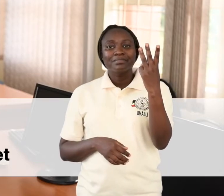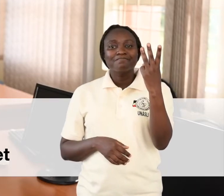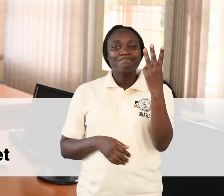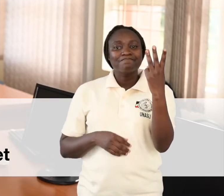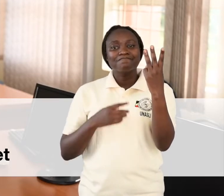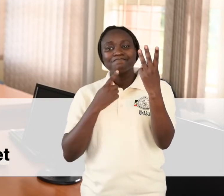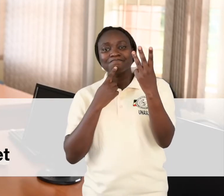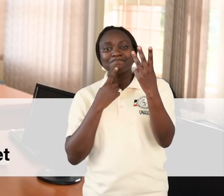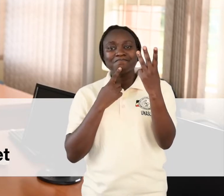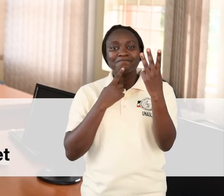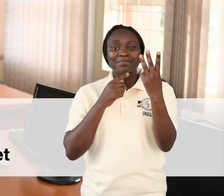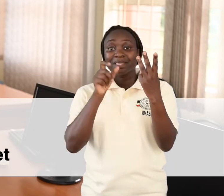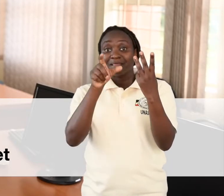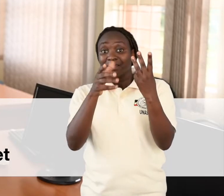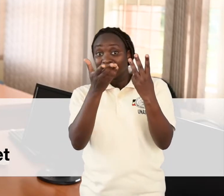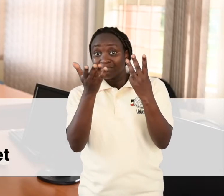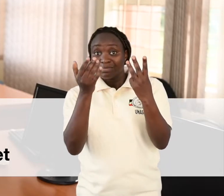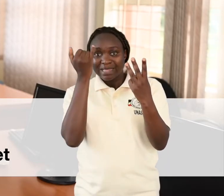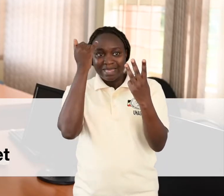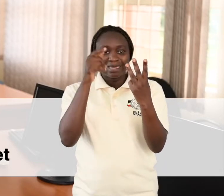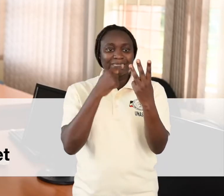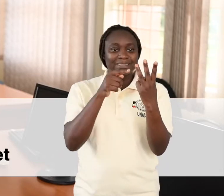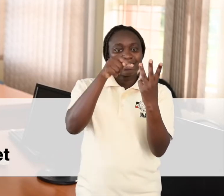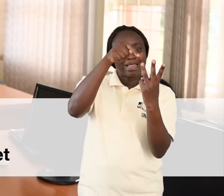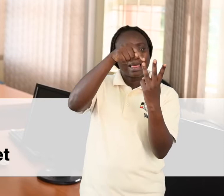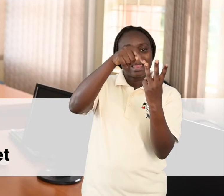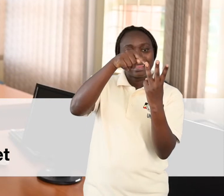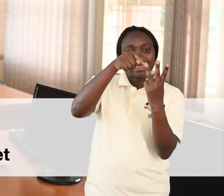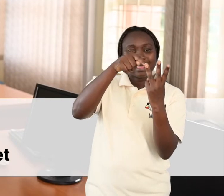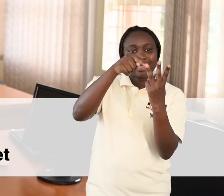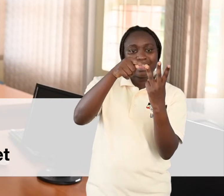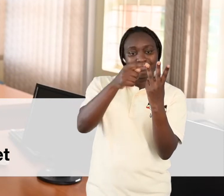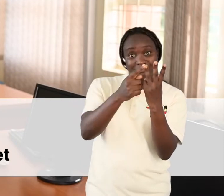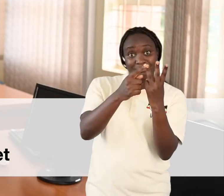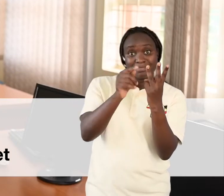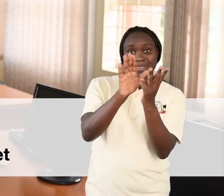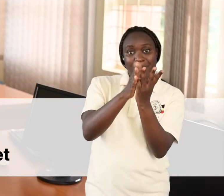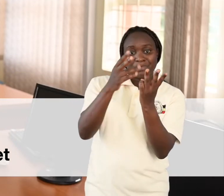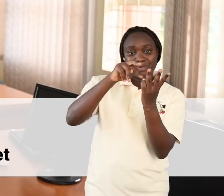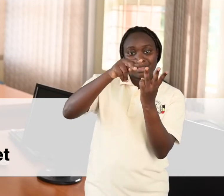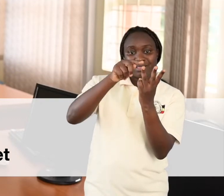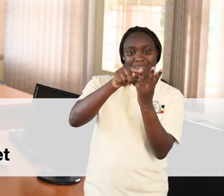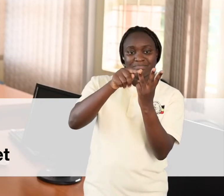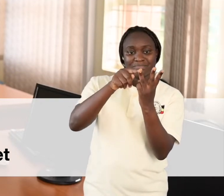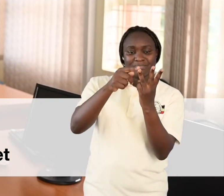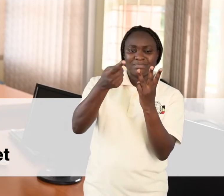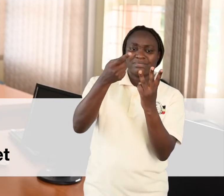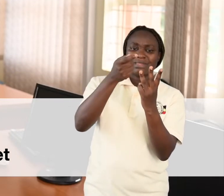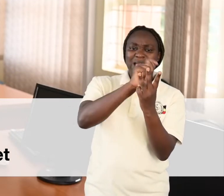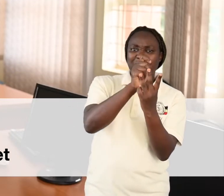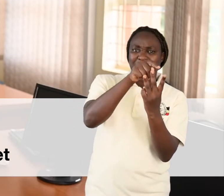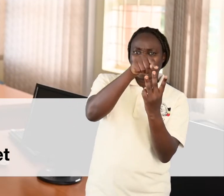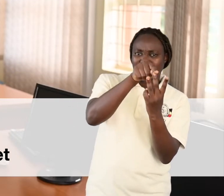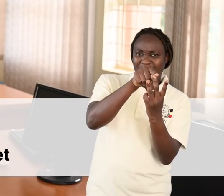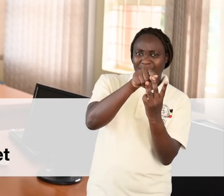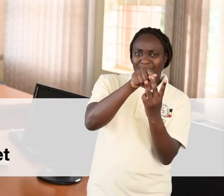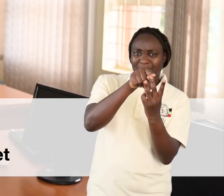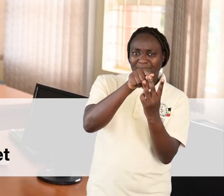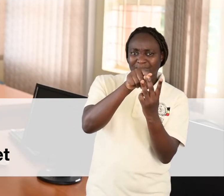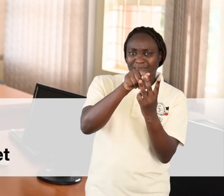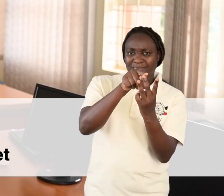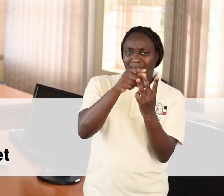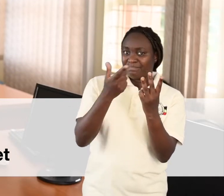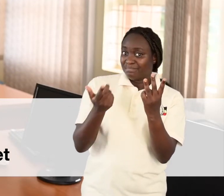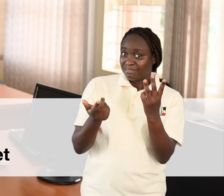Okay, someone is saying a set and a pen. It's true, a set and a